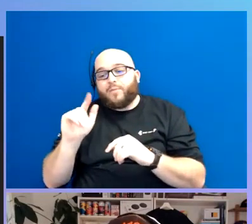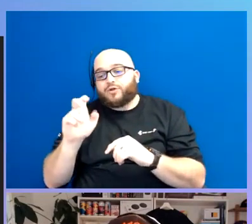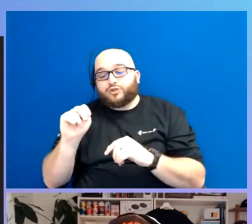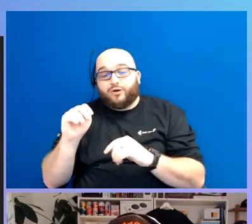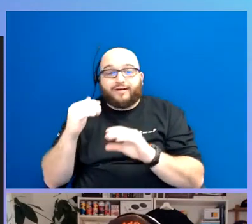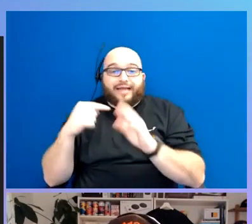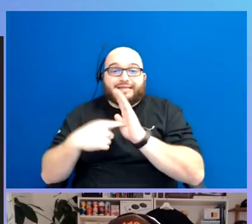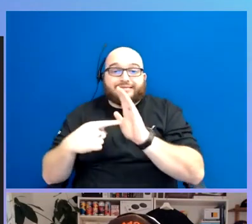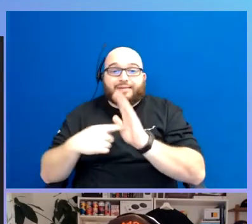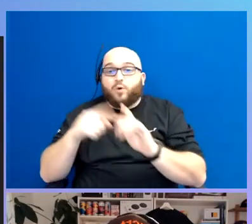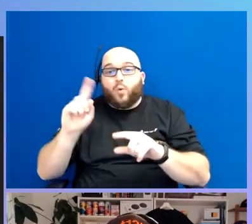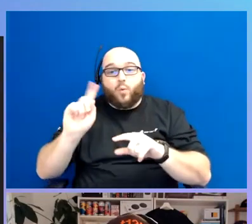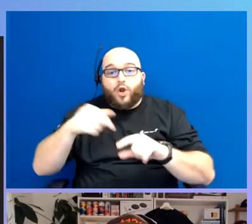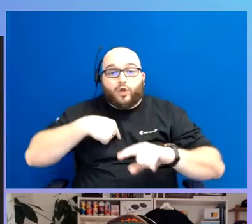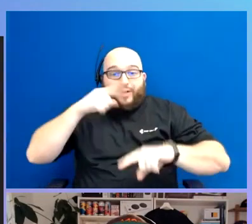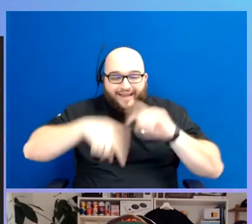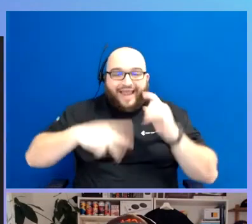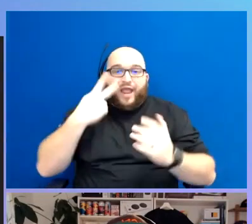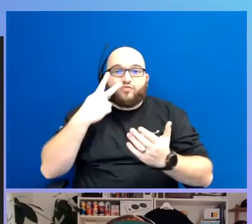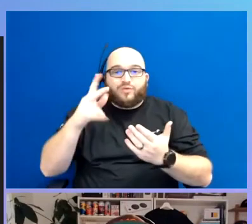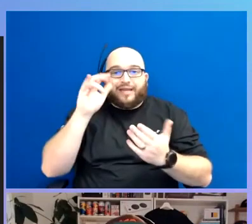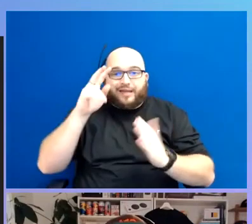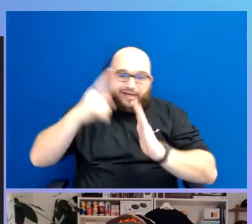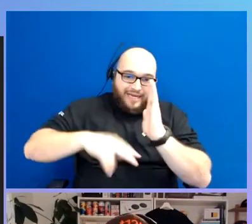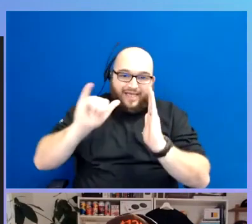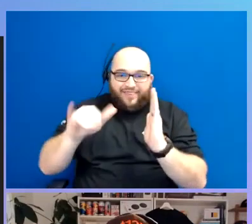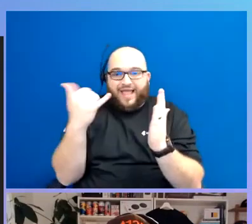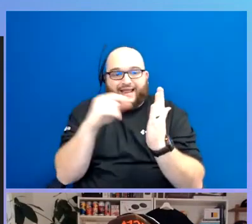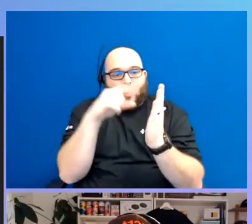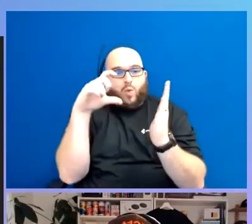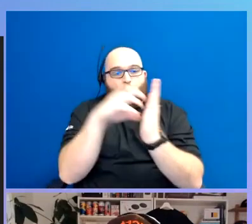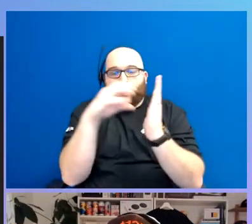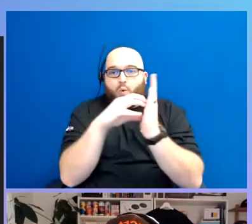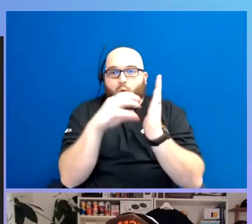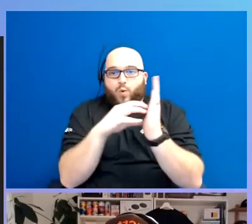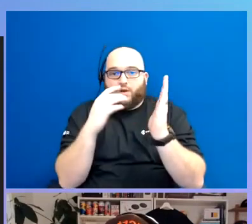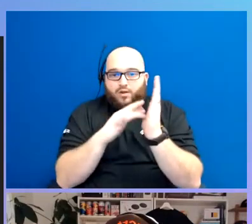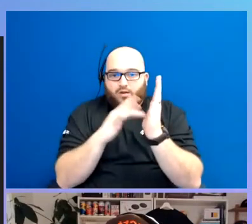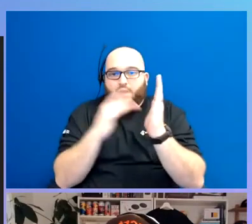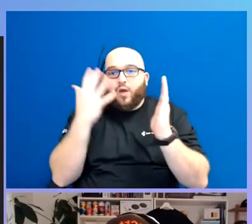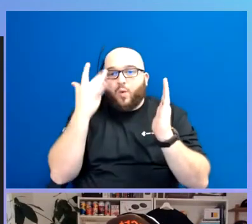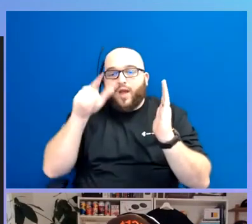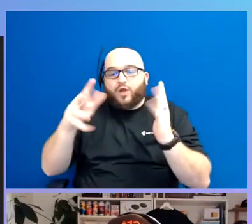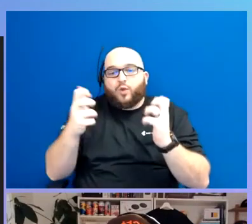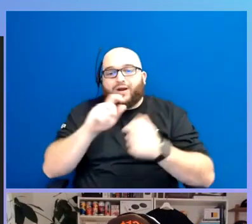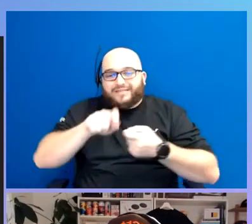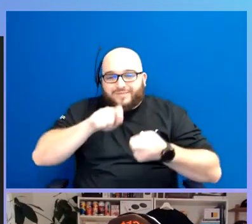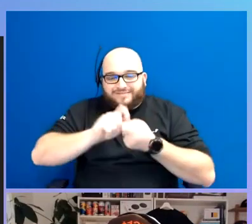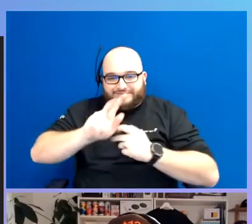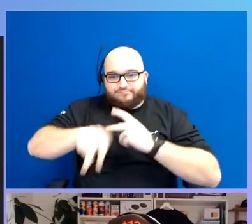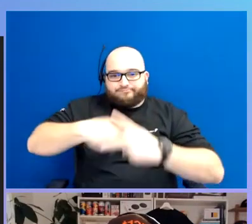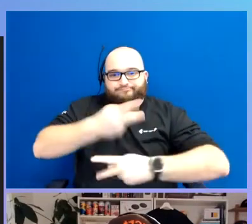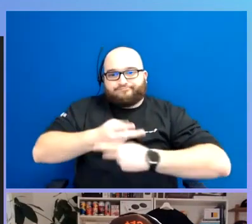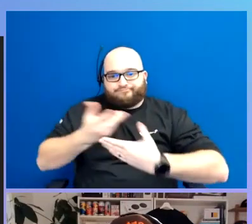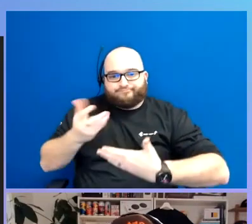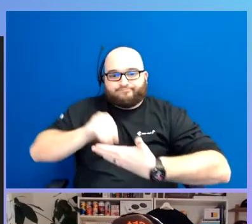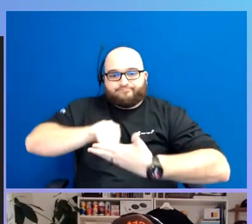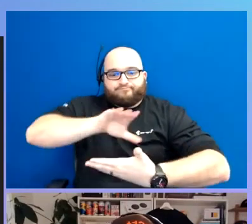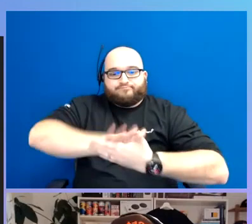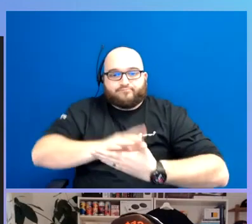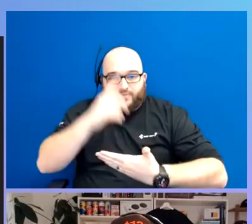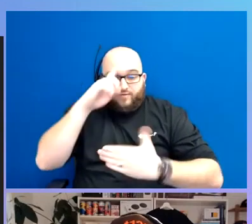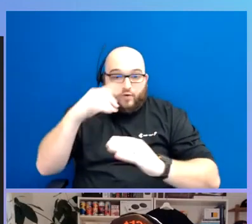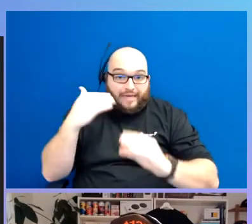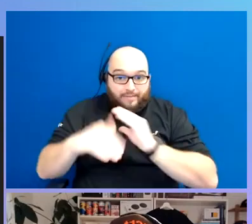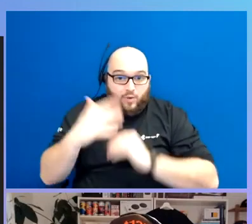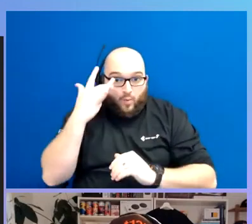buttons, because you want to have a certain style of your email because of branding.